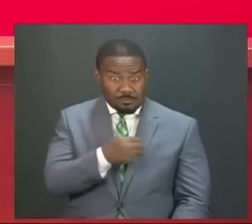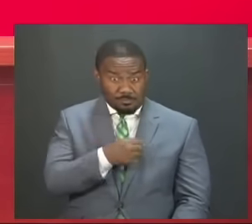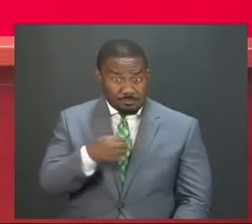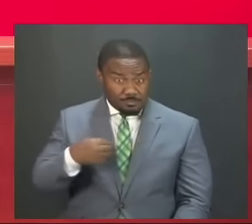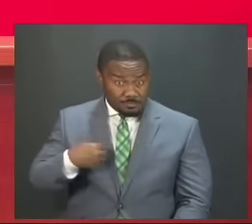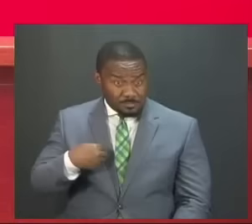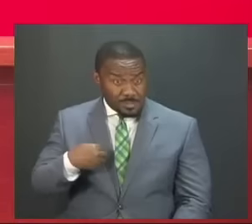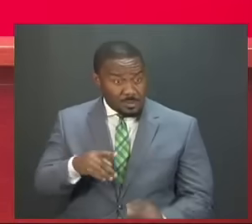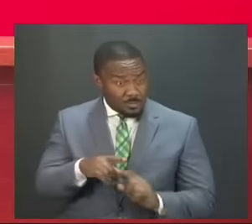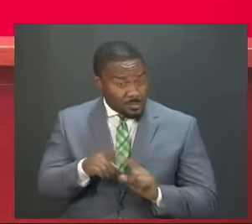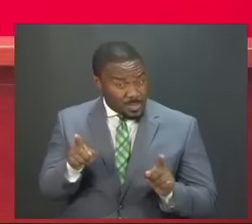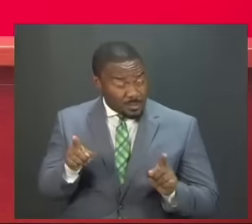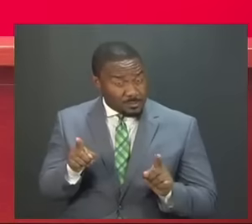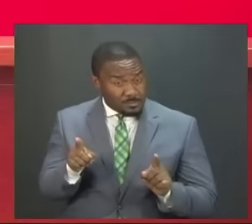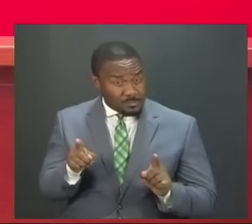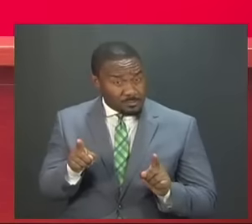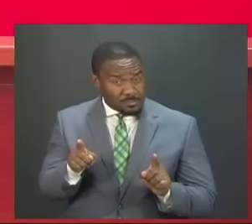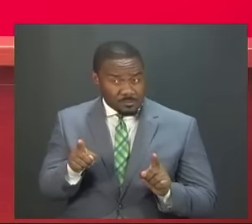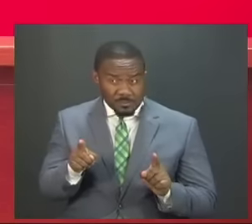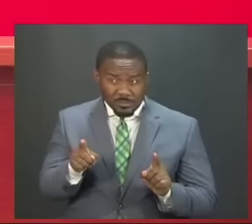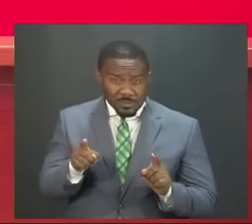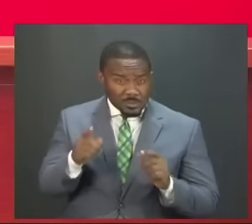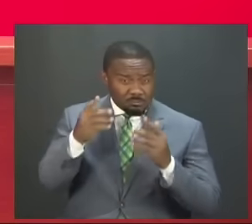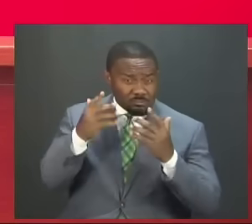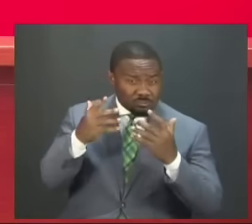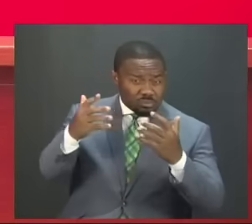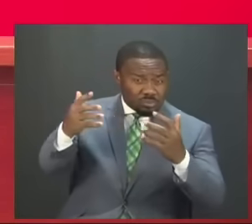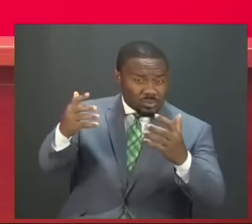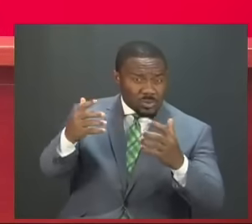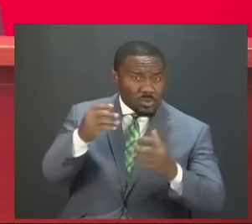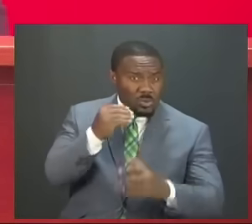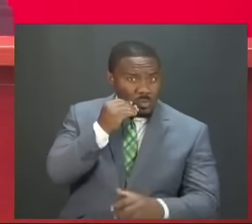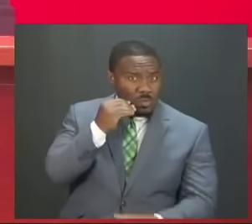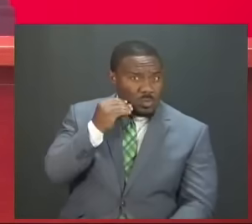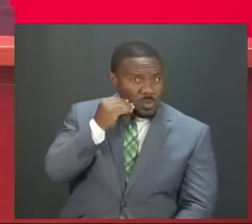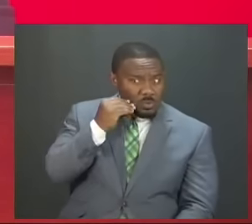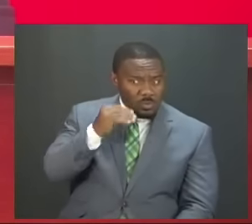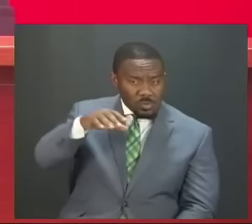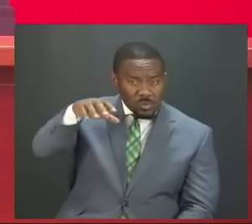but our constituents a bit